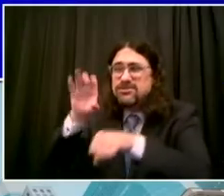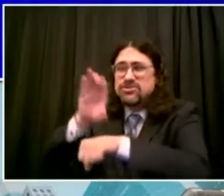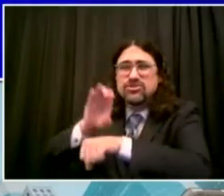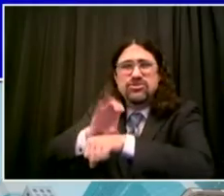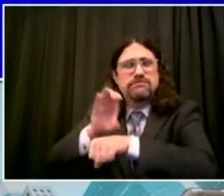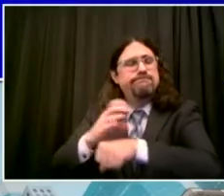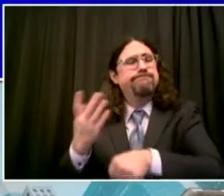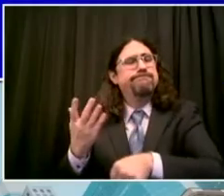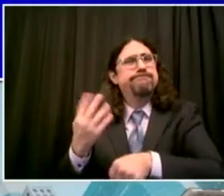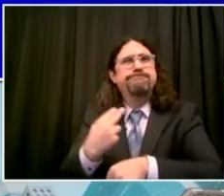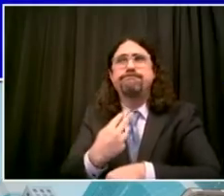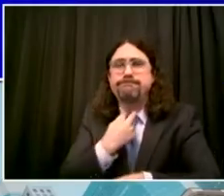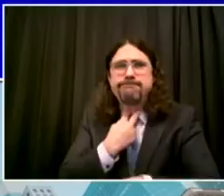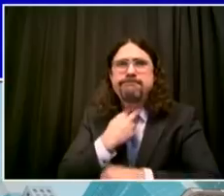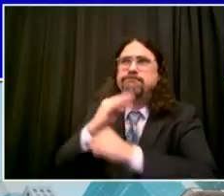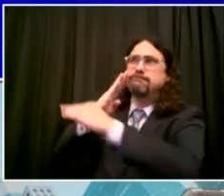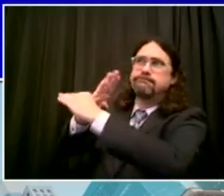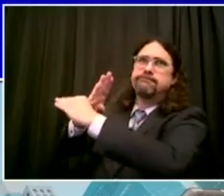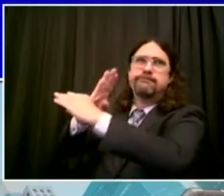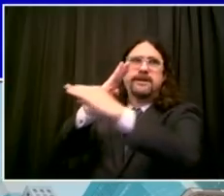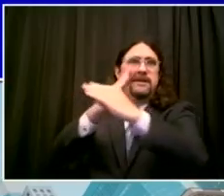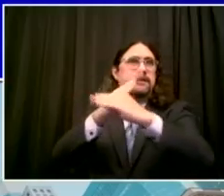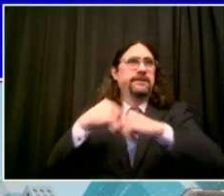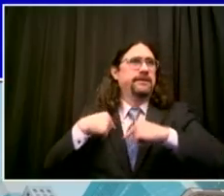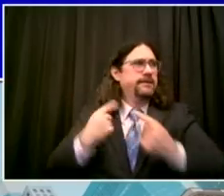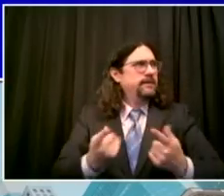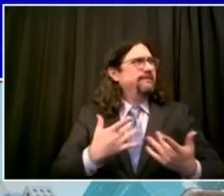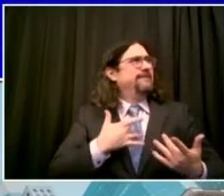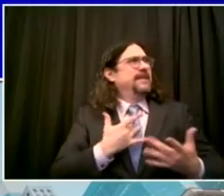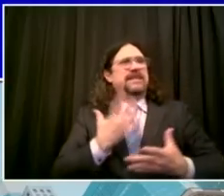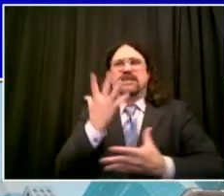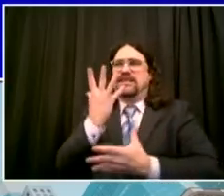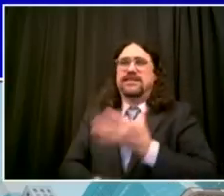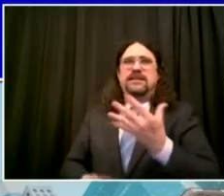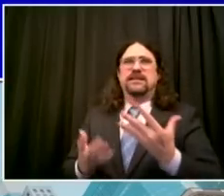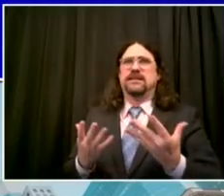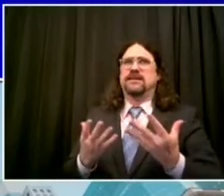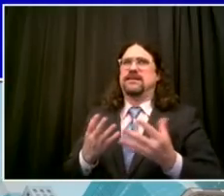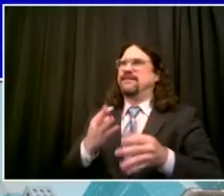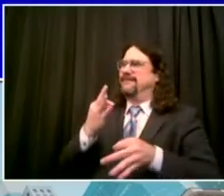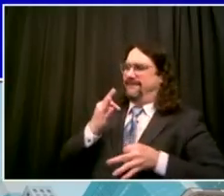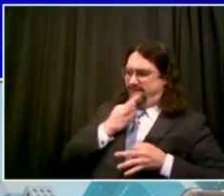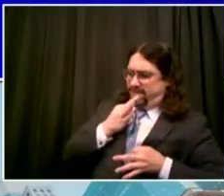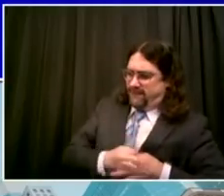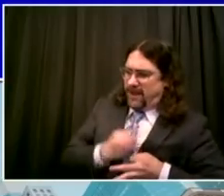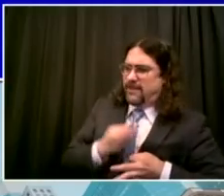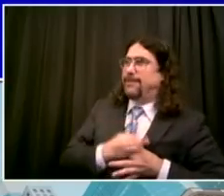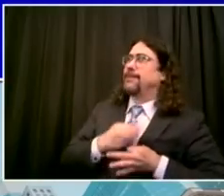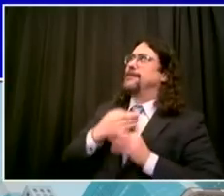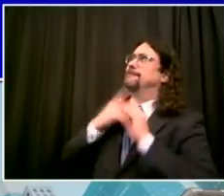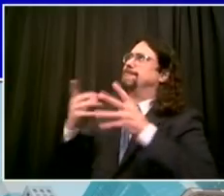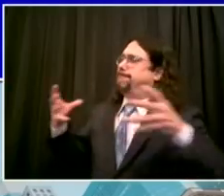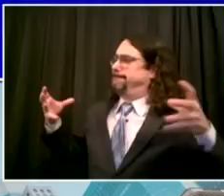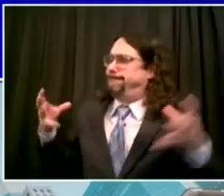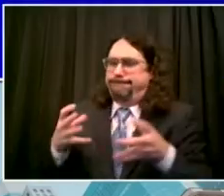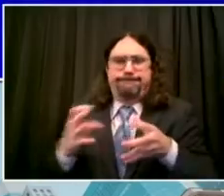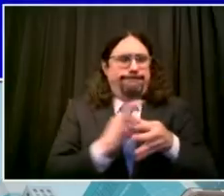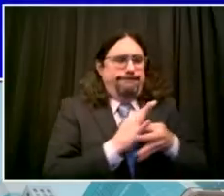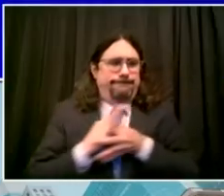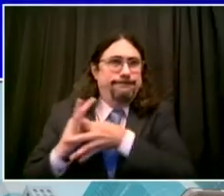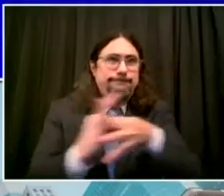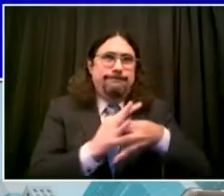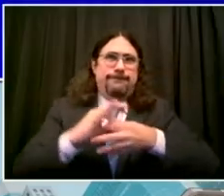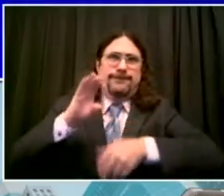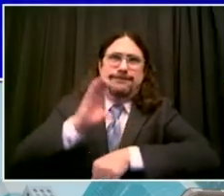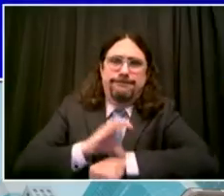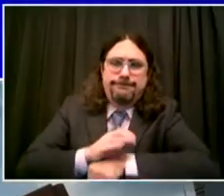and the strength of this city. And right in the middle of this crisis, three of the most important holidays